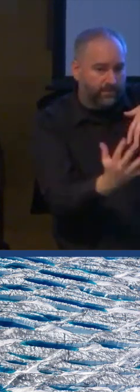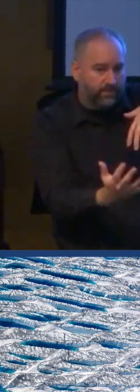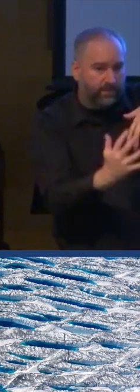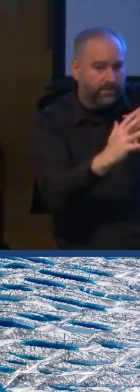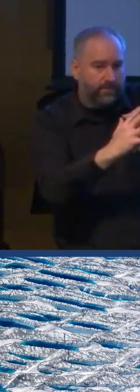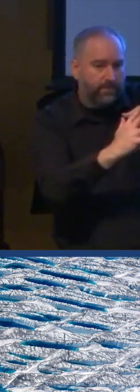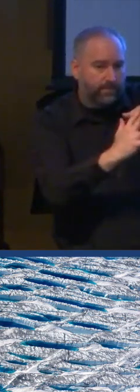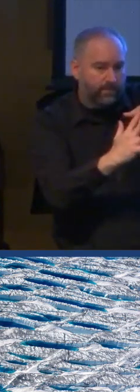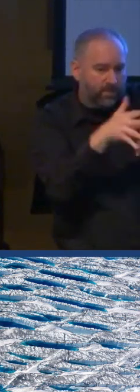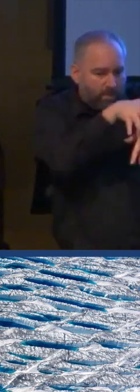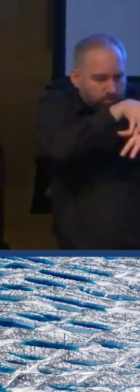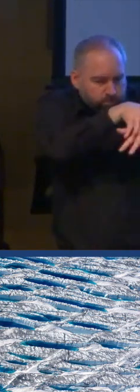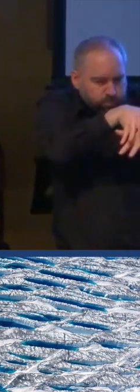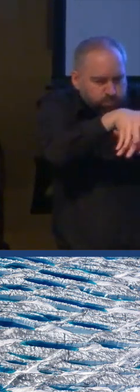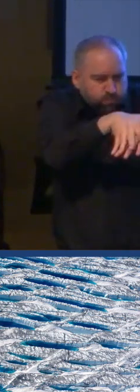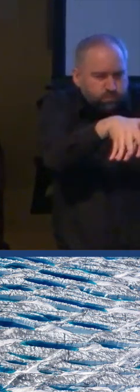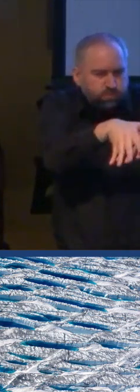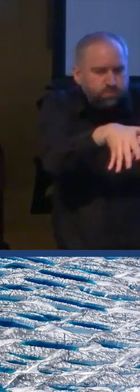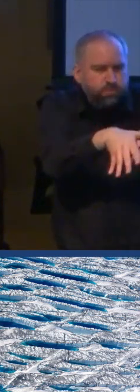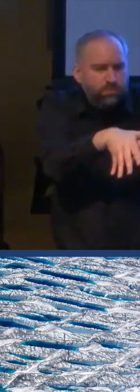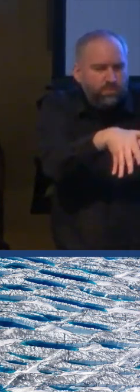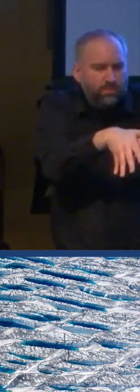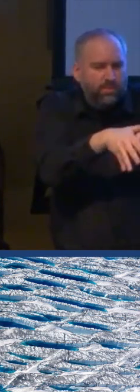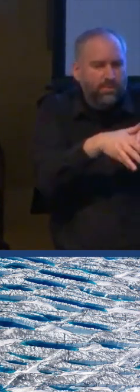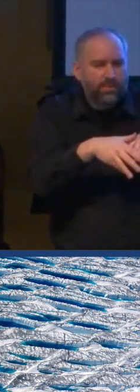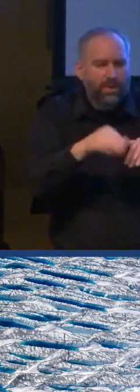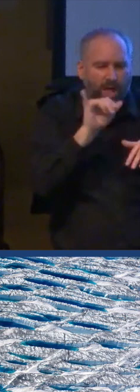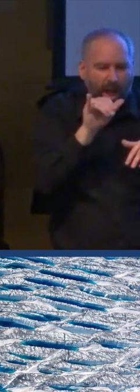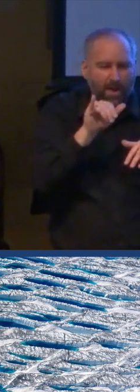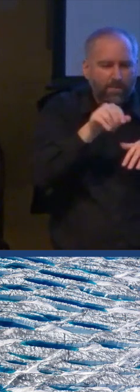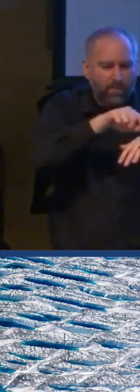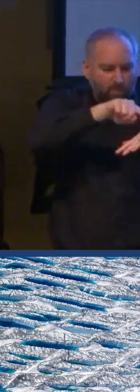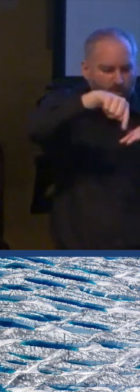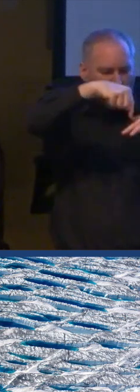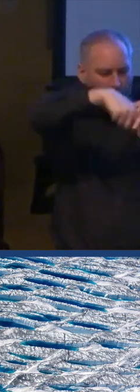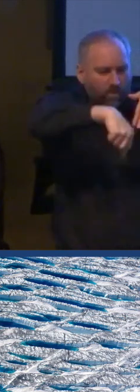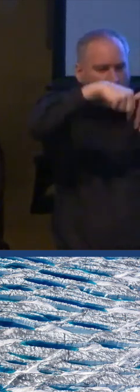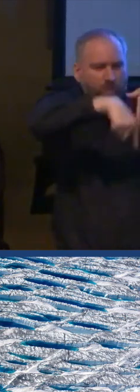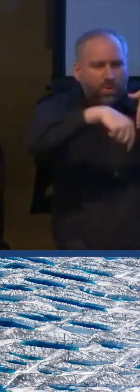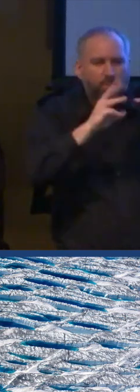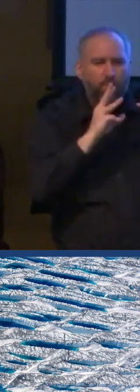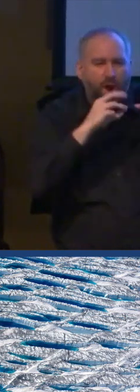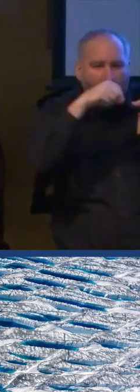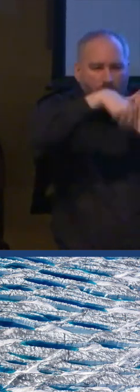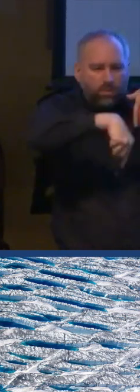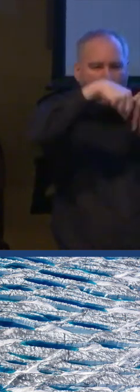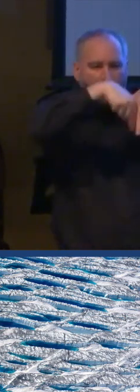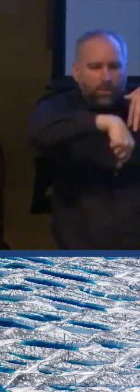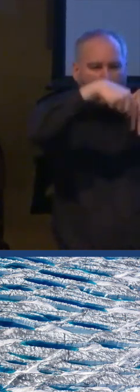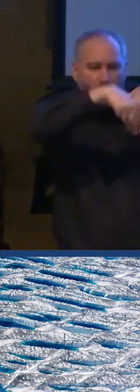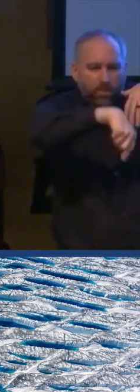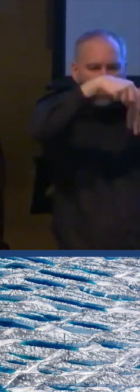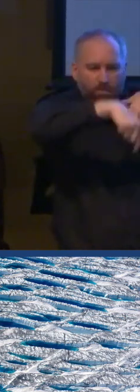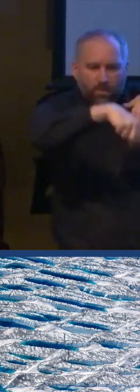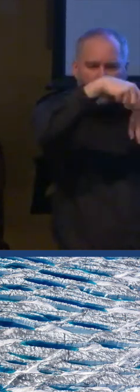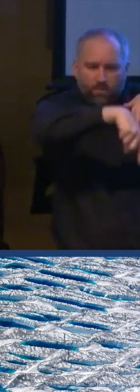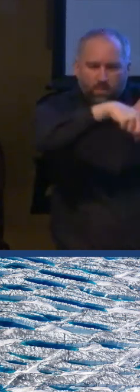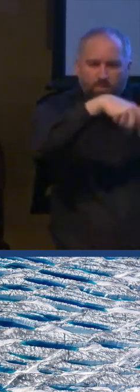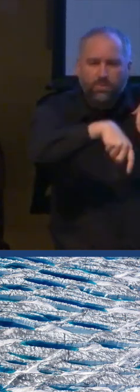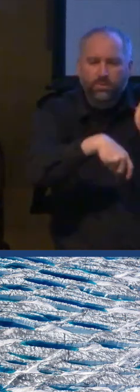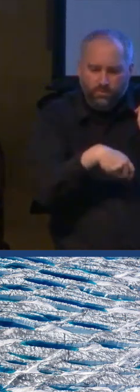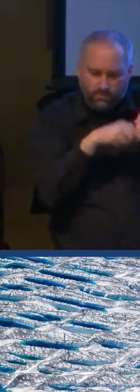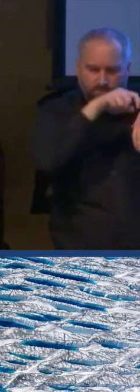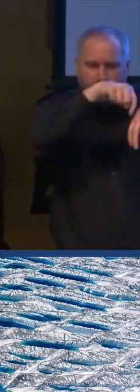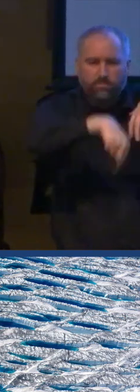you will, a series of holes and crevasses making its way to the bedrock and coming out at the base of